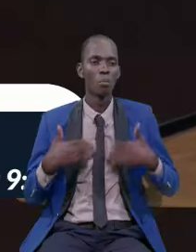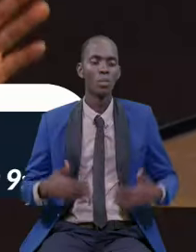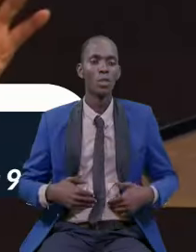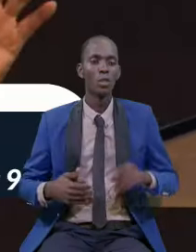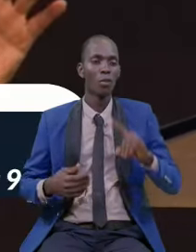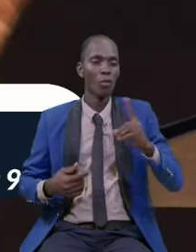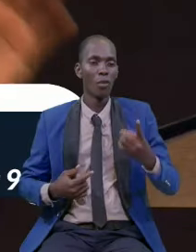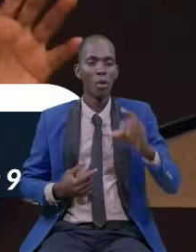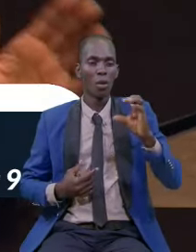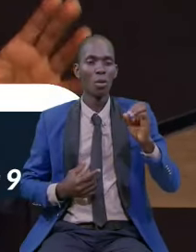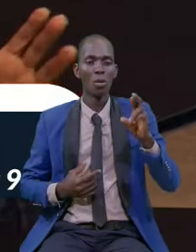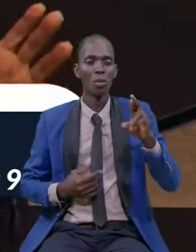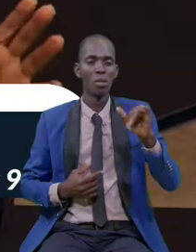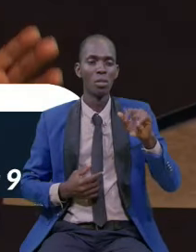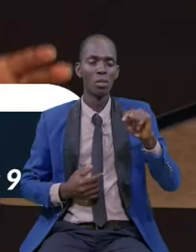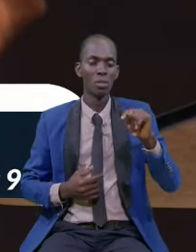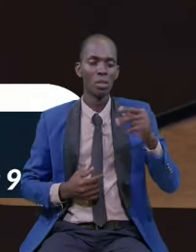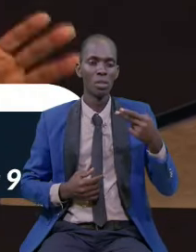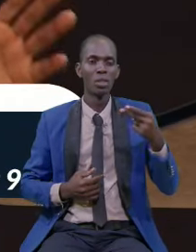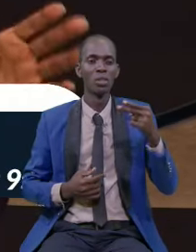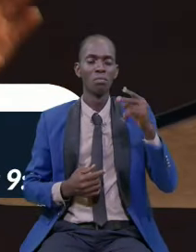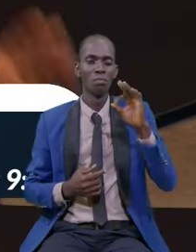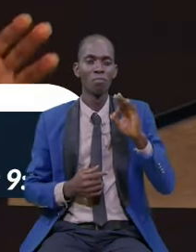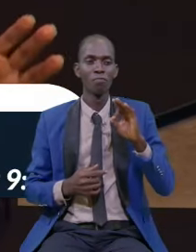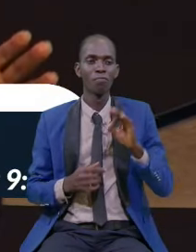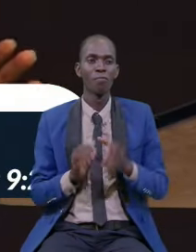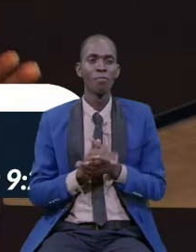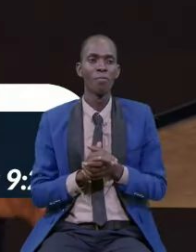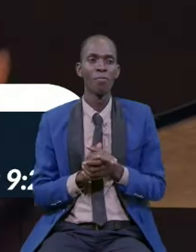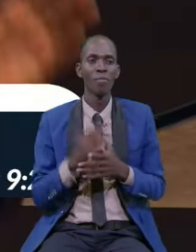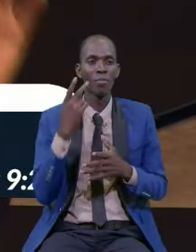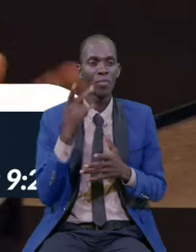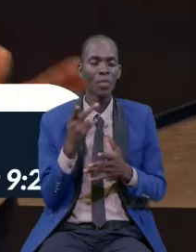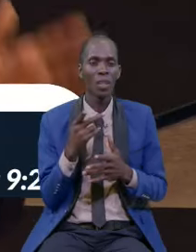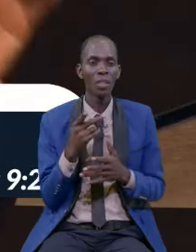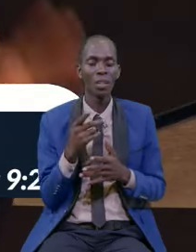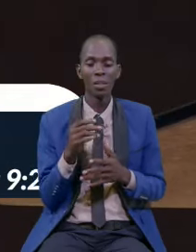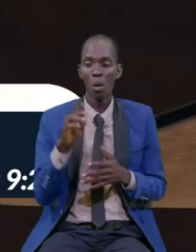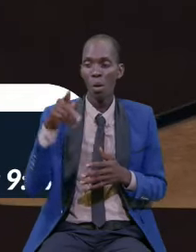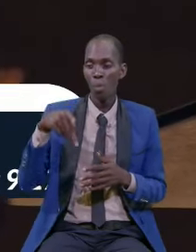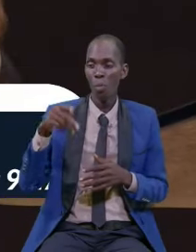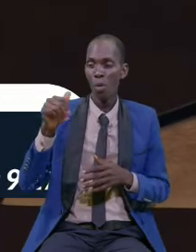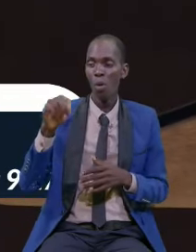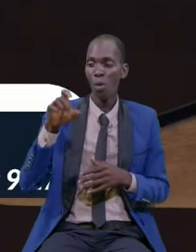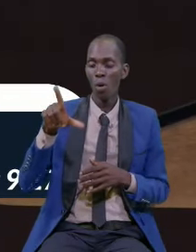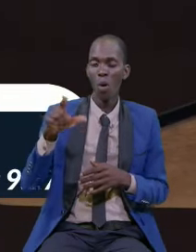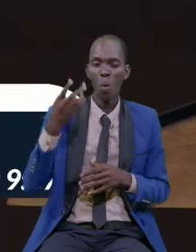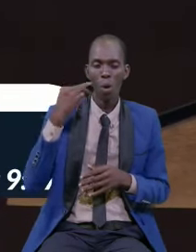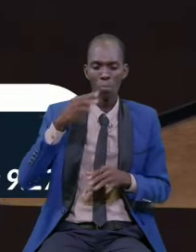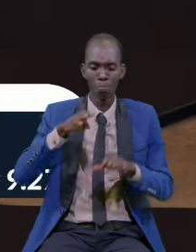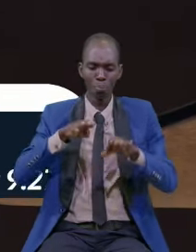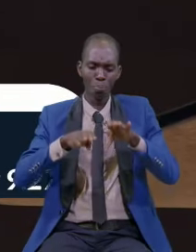a balanced believer, a balanced preacher, a balanced pastor, a